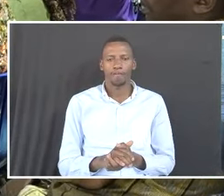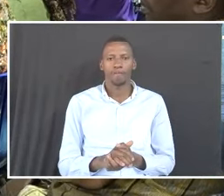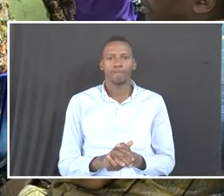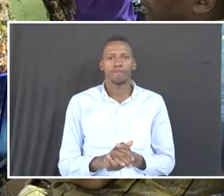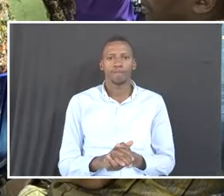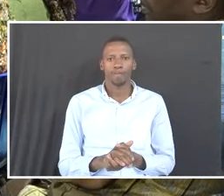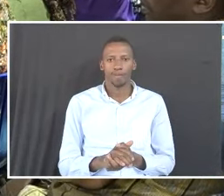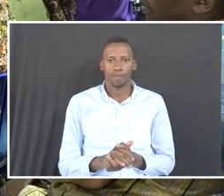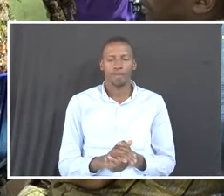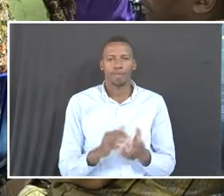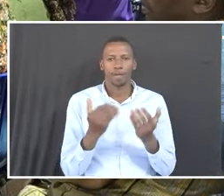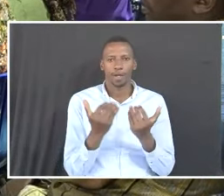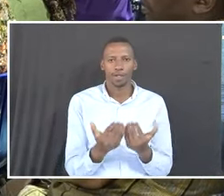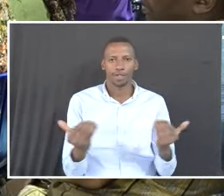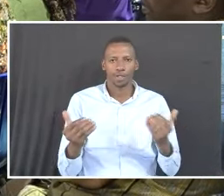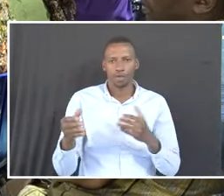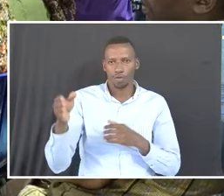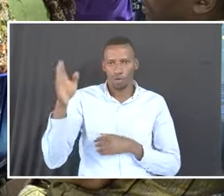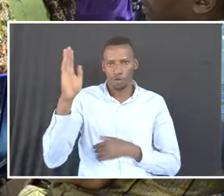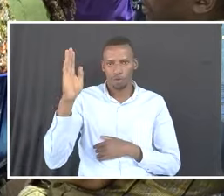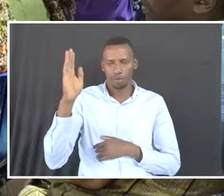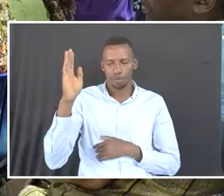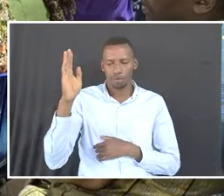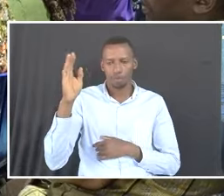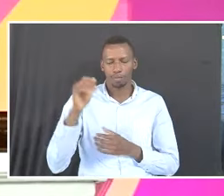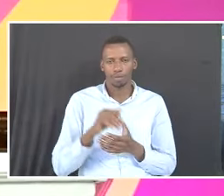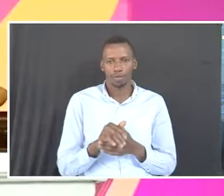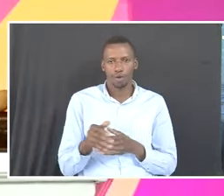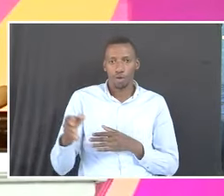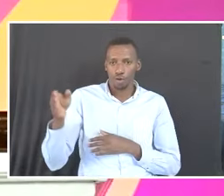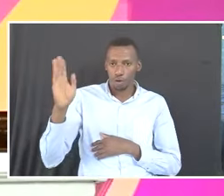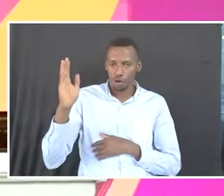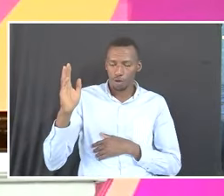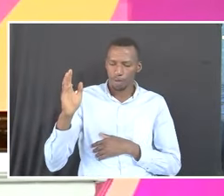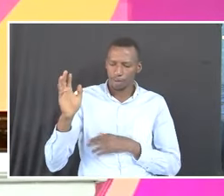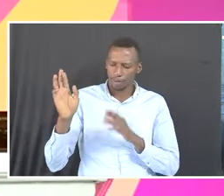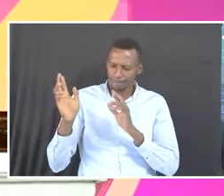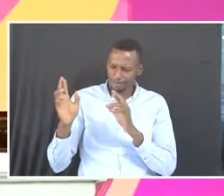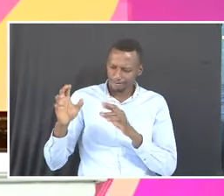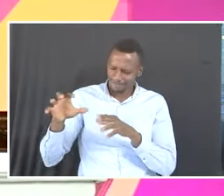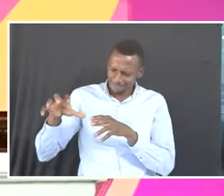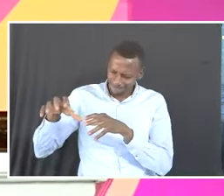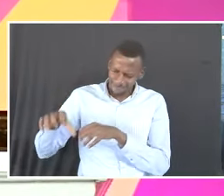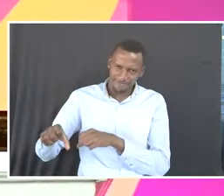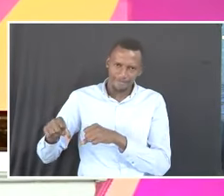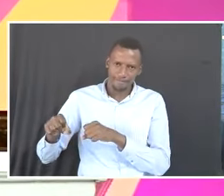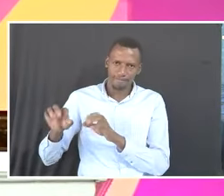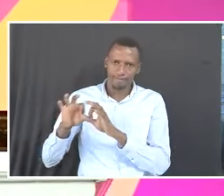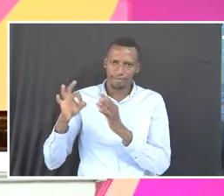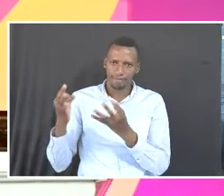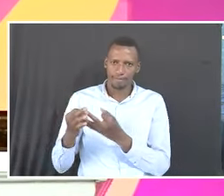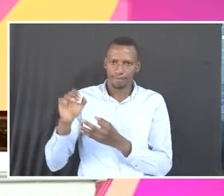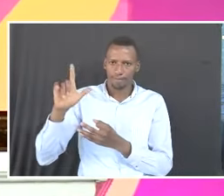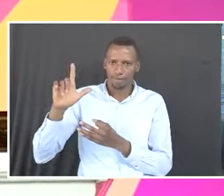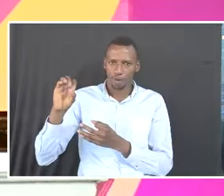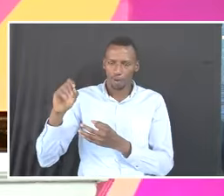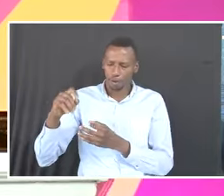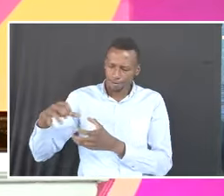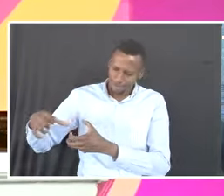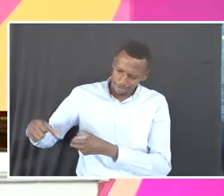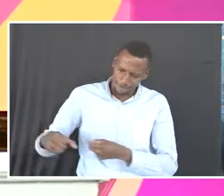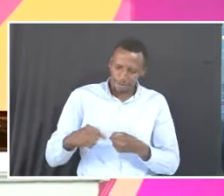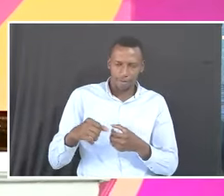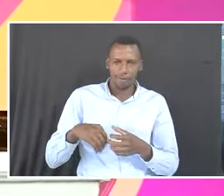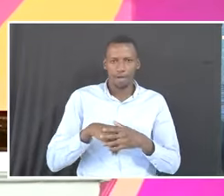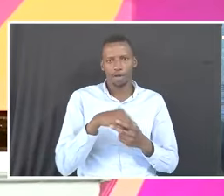God pleaded with Lot and his family to the extent of holding their hands and forcefully throwing them out of the doomed city. God